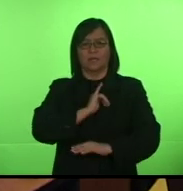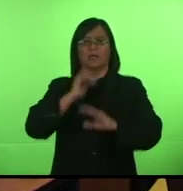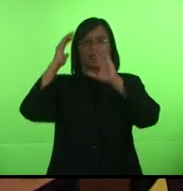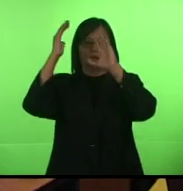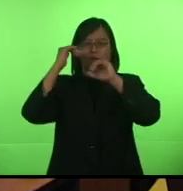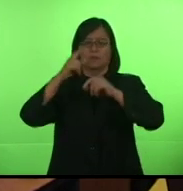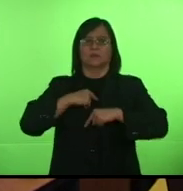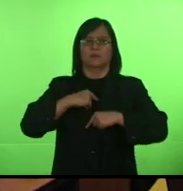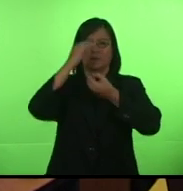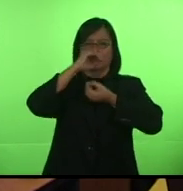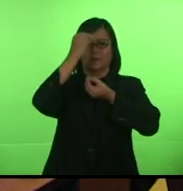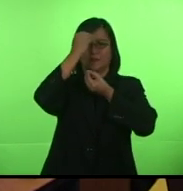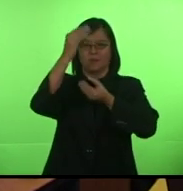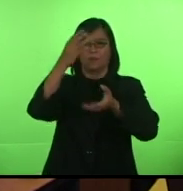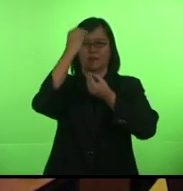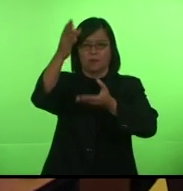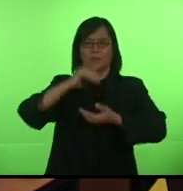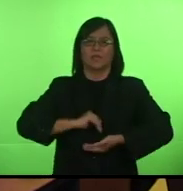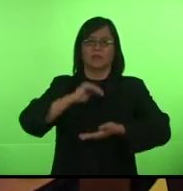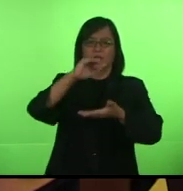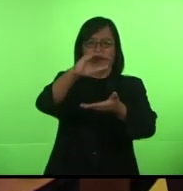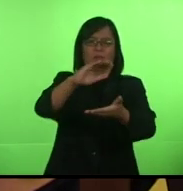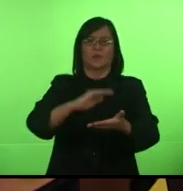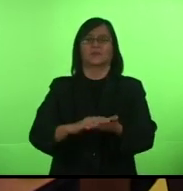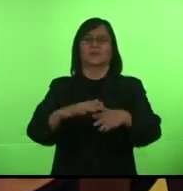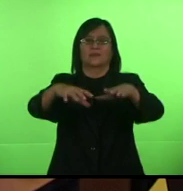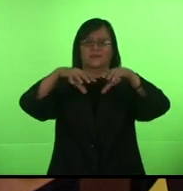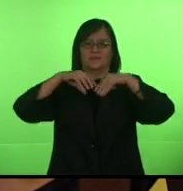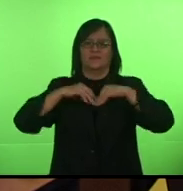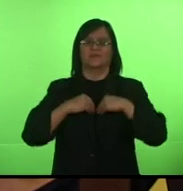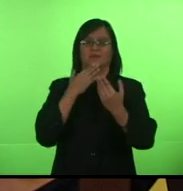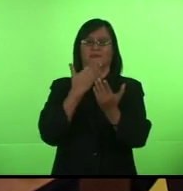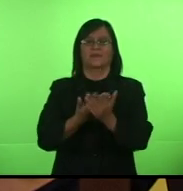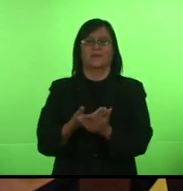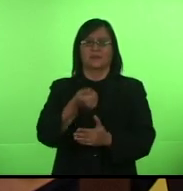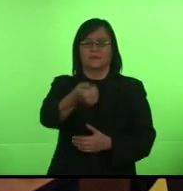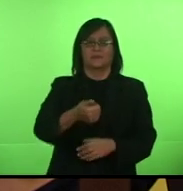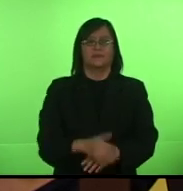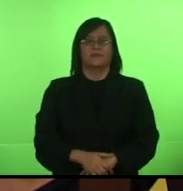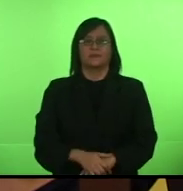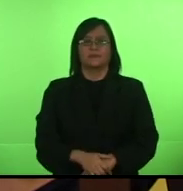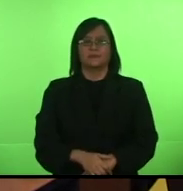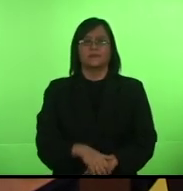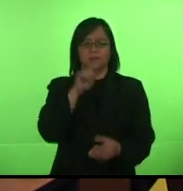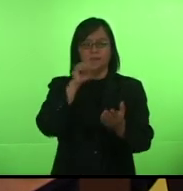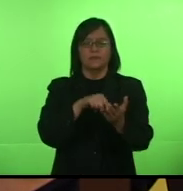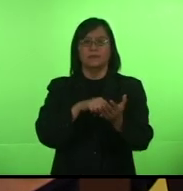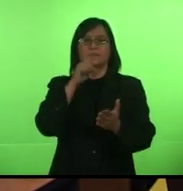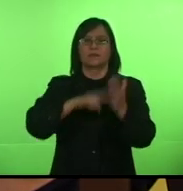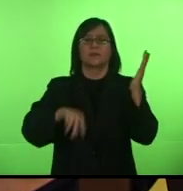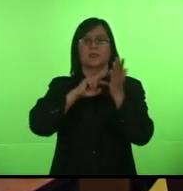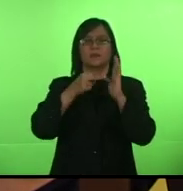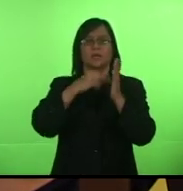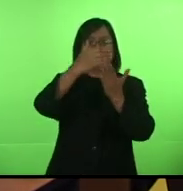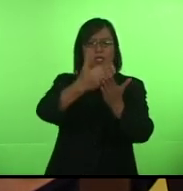hope the message that I'm trying to deliver can be well received by you. All right. Okay, so